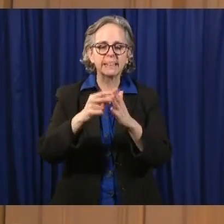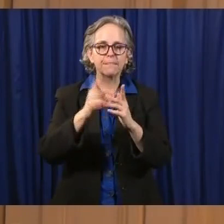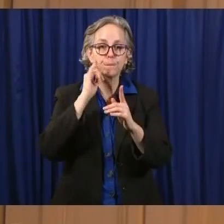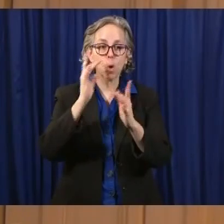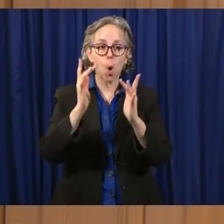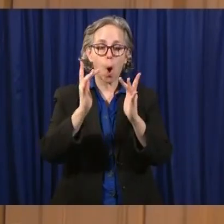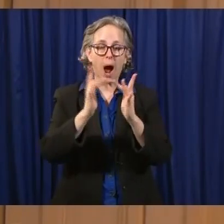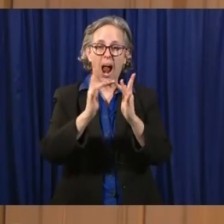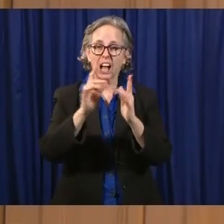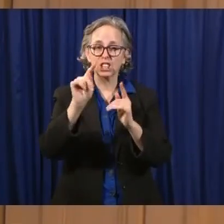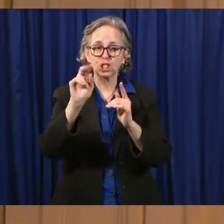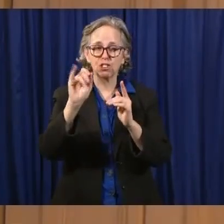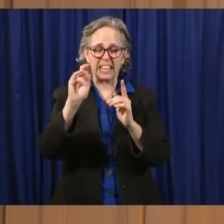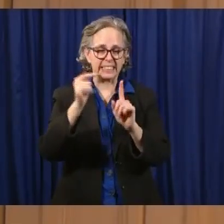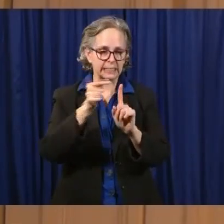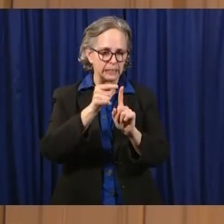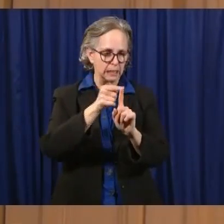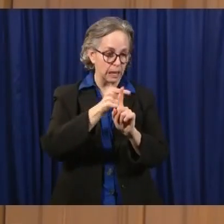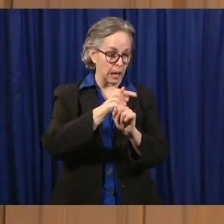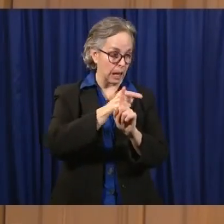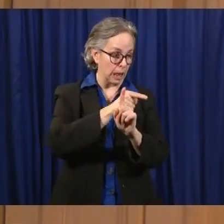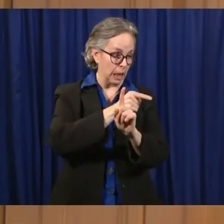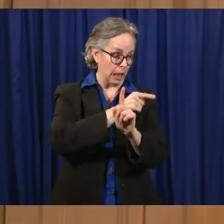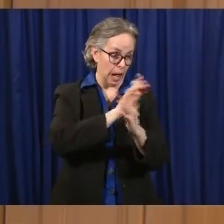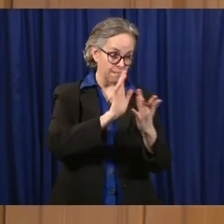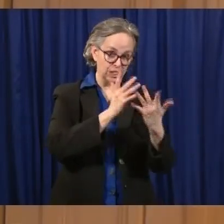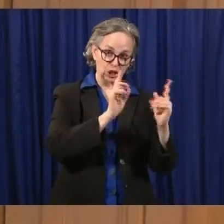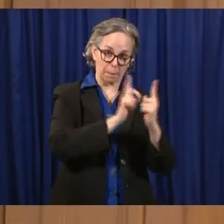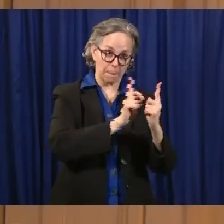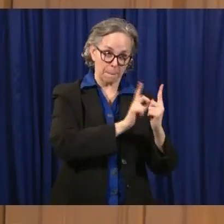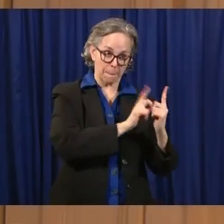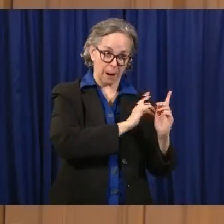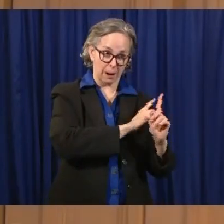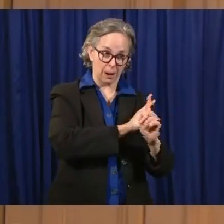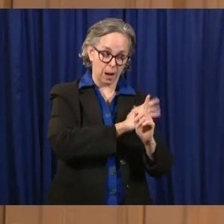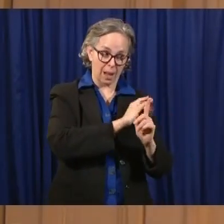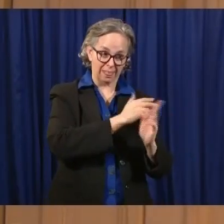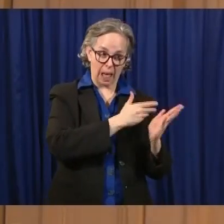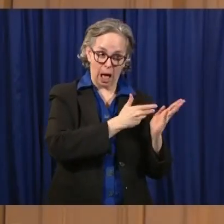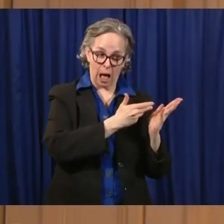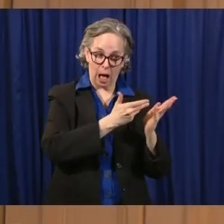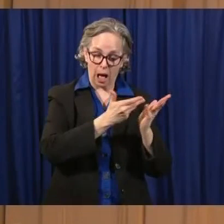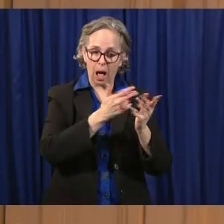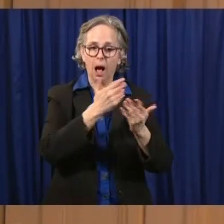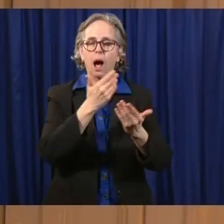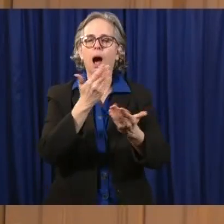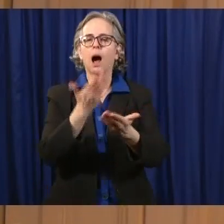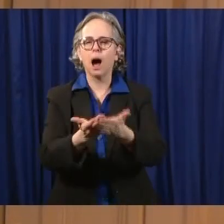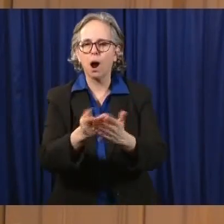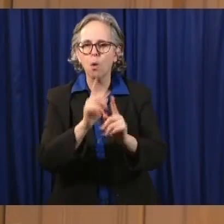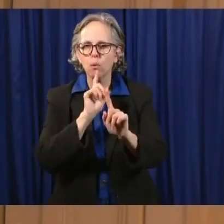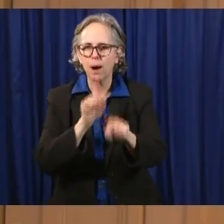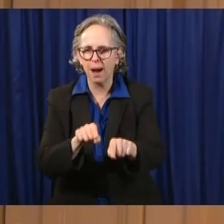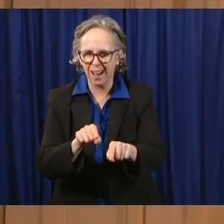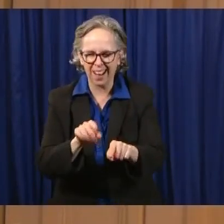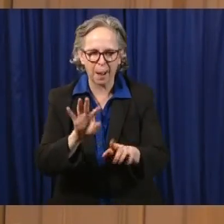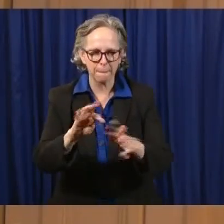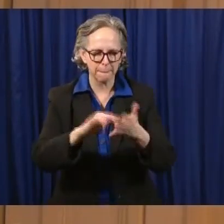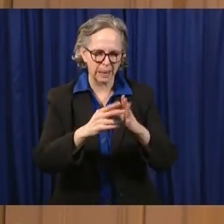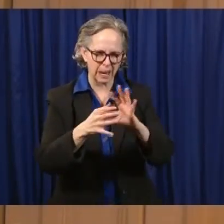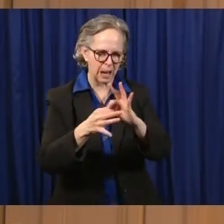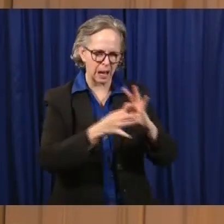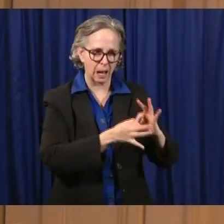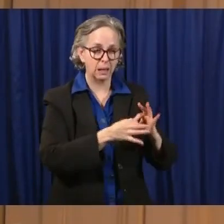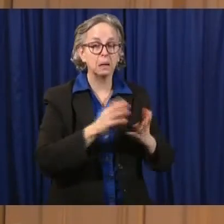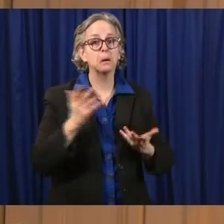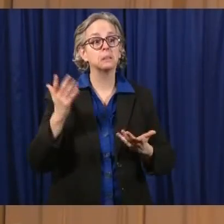least respond. That's one end of the spectrum. Some have said a month, with each measure staying steady, and I've